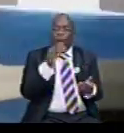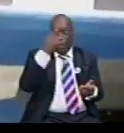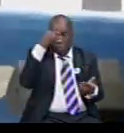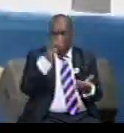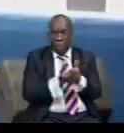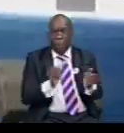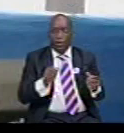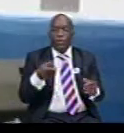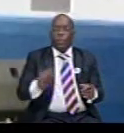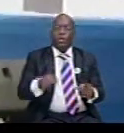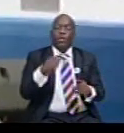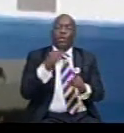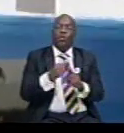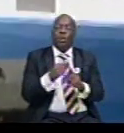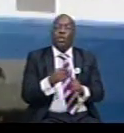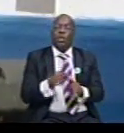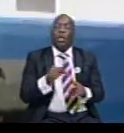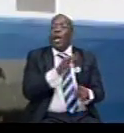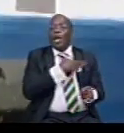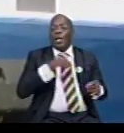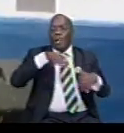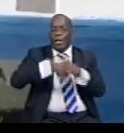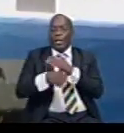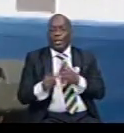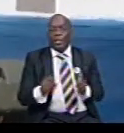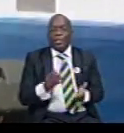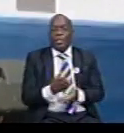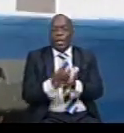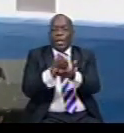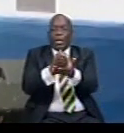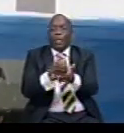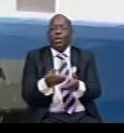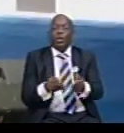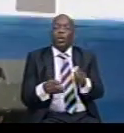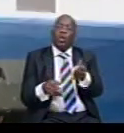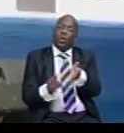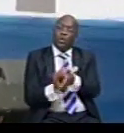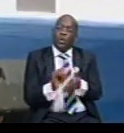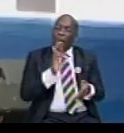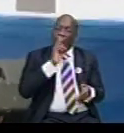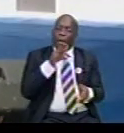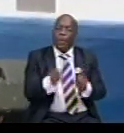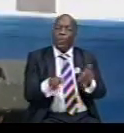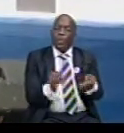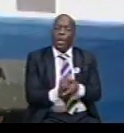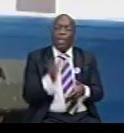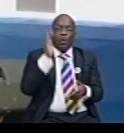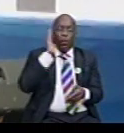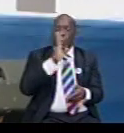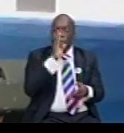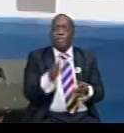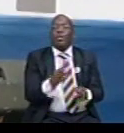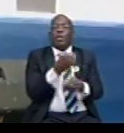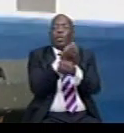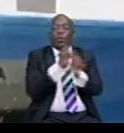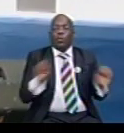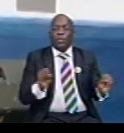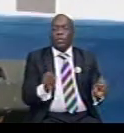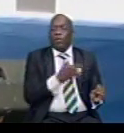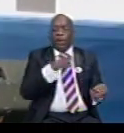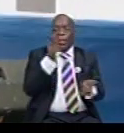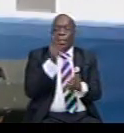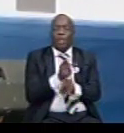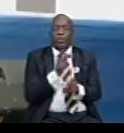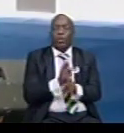entered into the ark, those who are the only people that will be preserved and secured. Where are